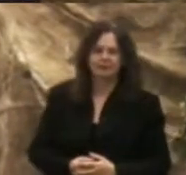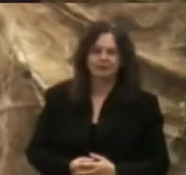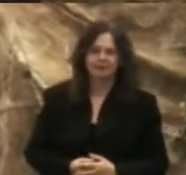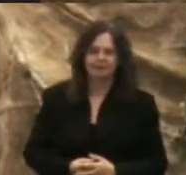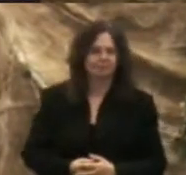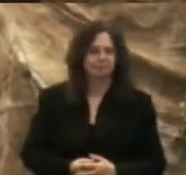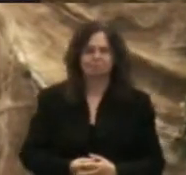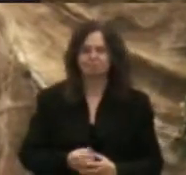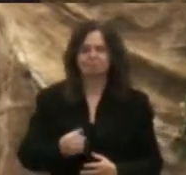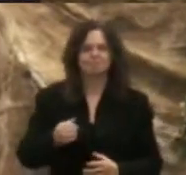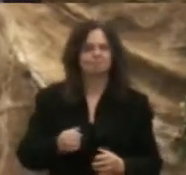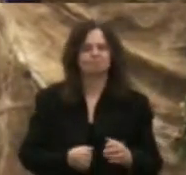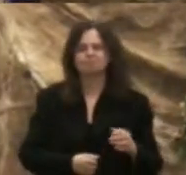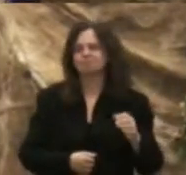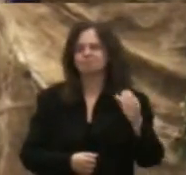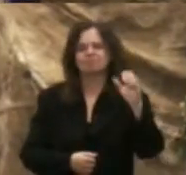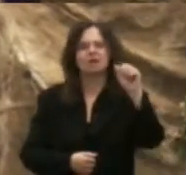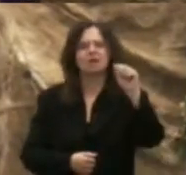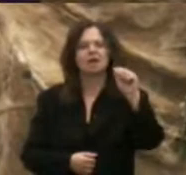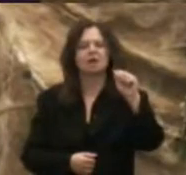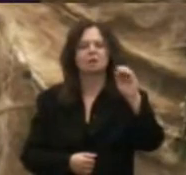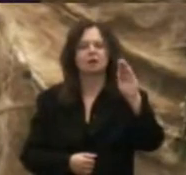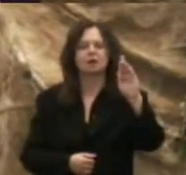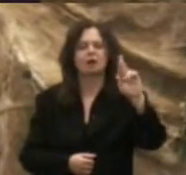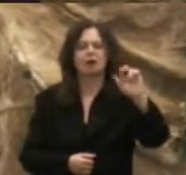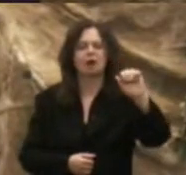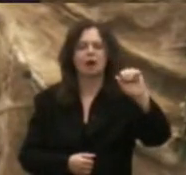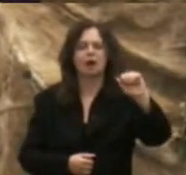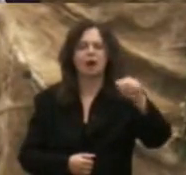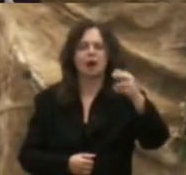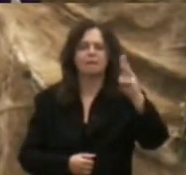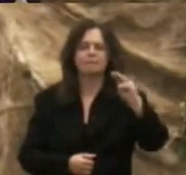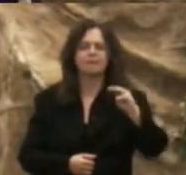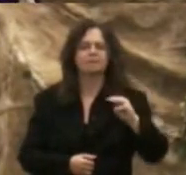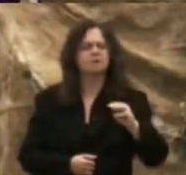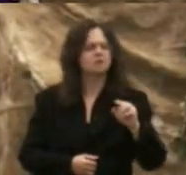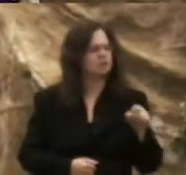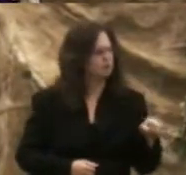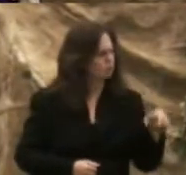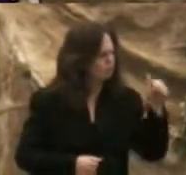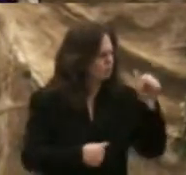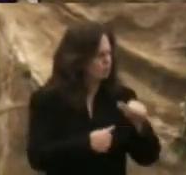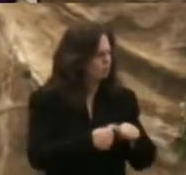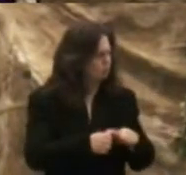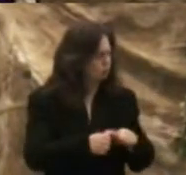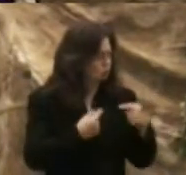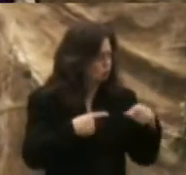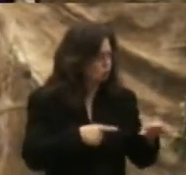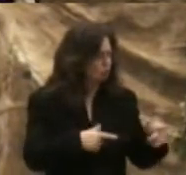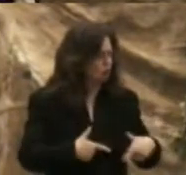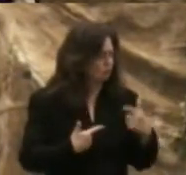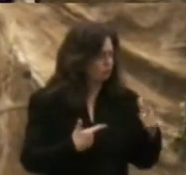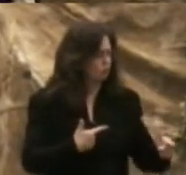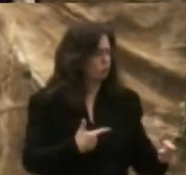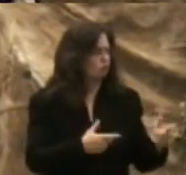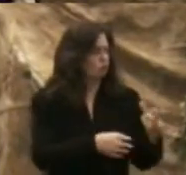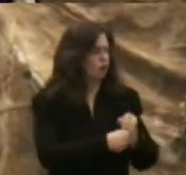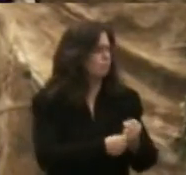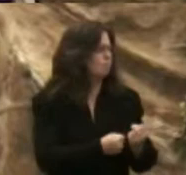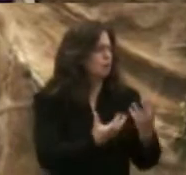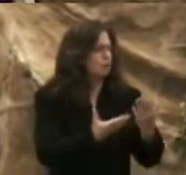But Abraham said, "Child, remember that in your lifetime you received your good thing,